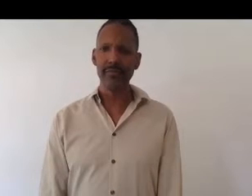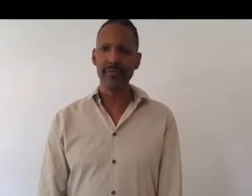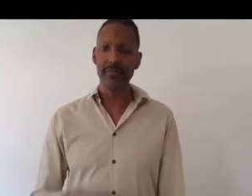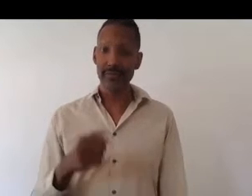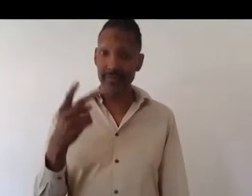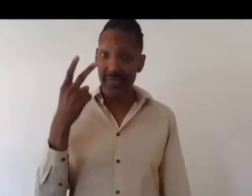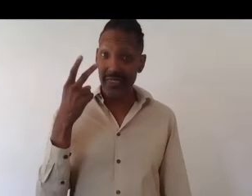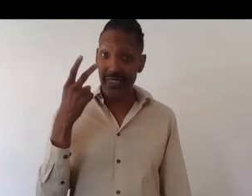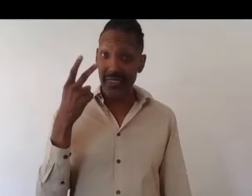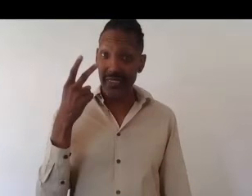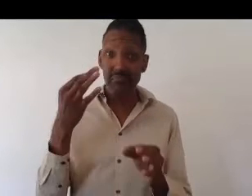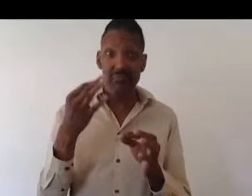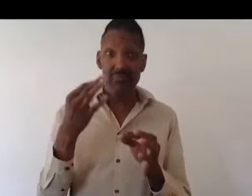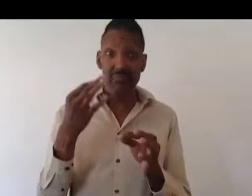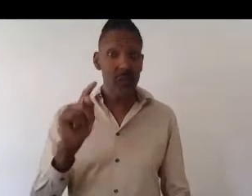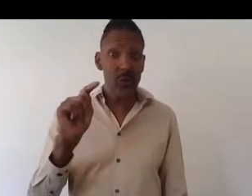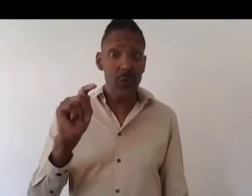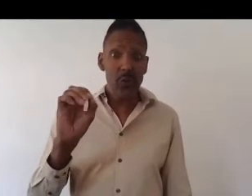see